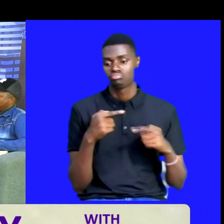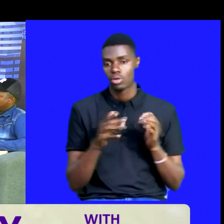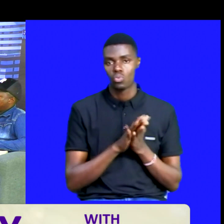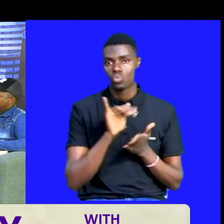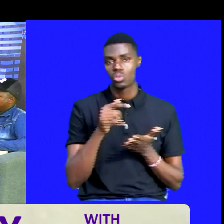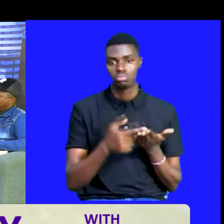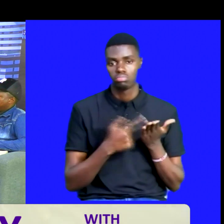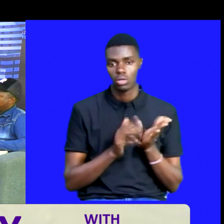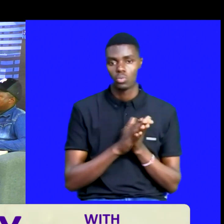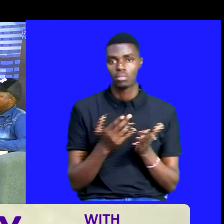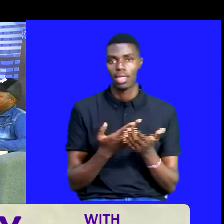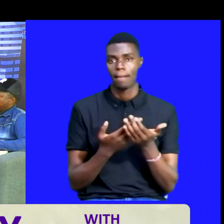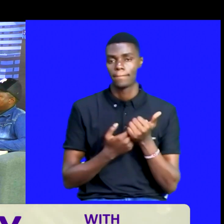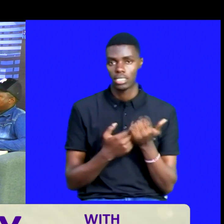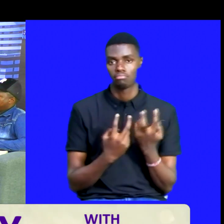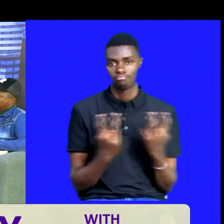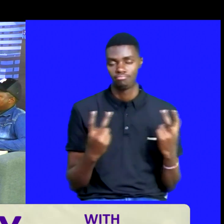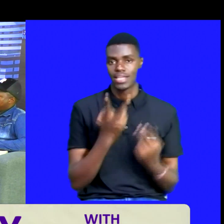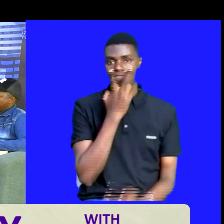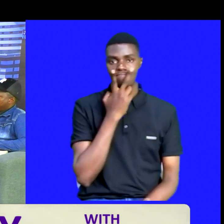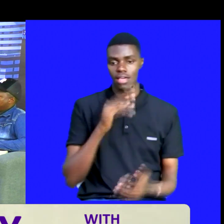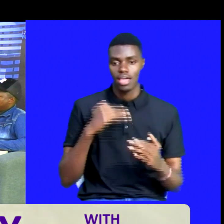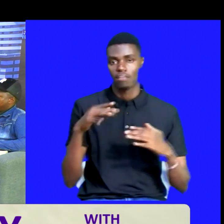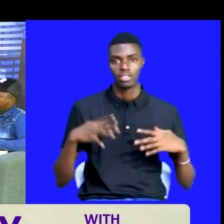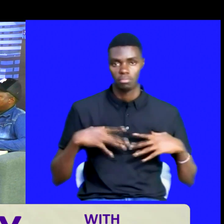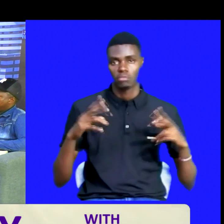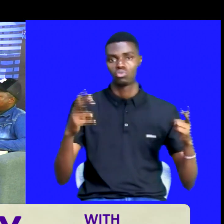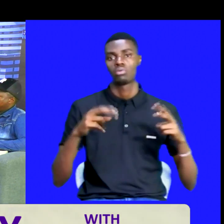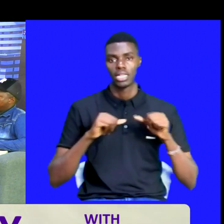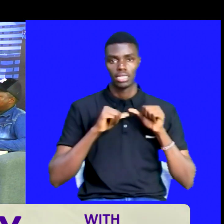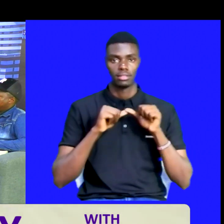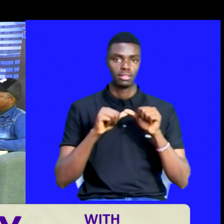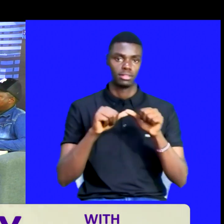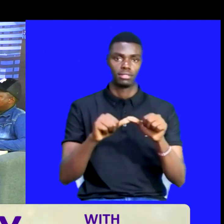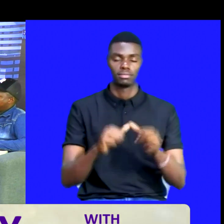discussions with my partner Elvis just after the break. Don't go anywhere. Keep it Science TV.